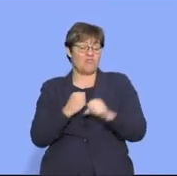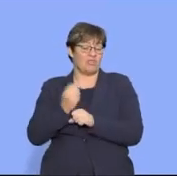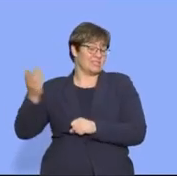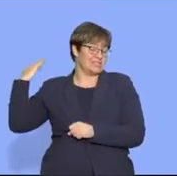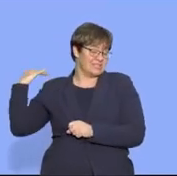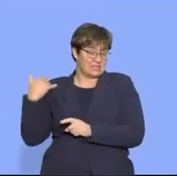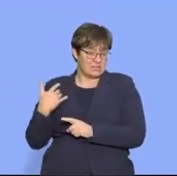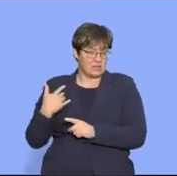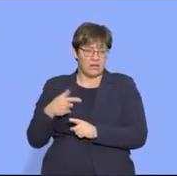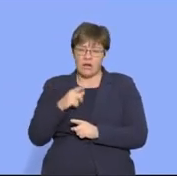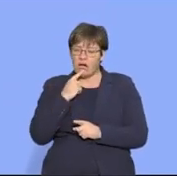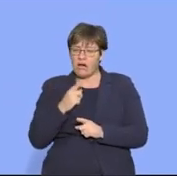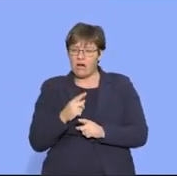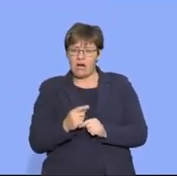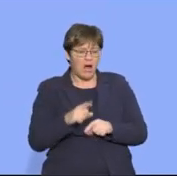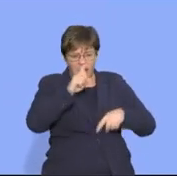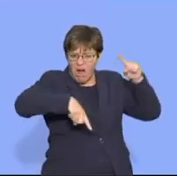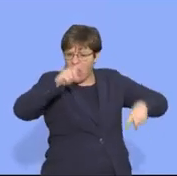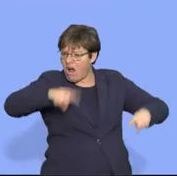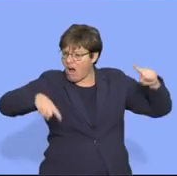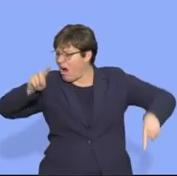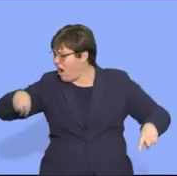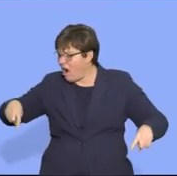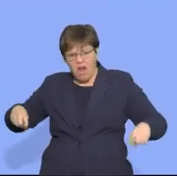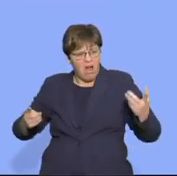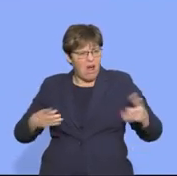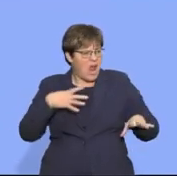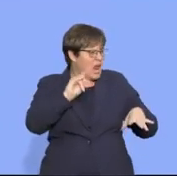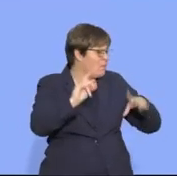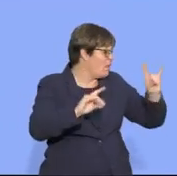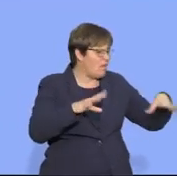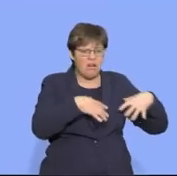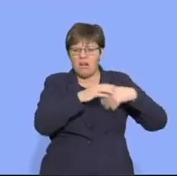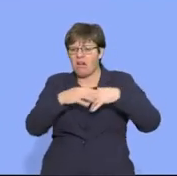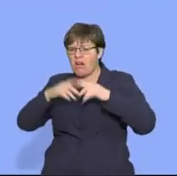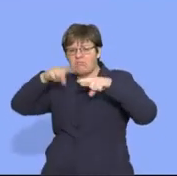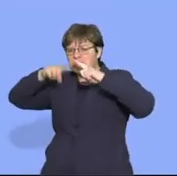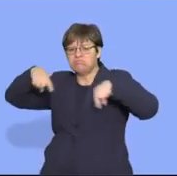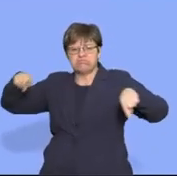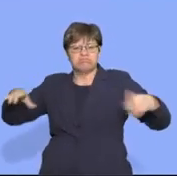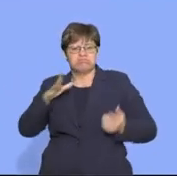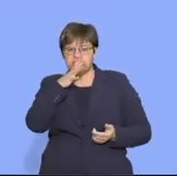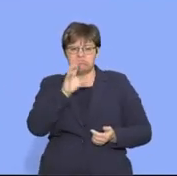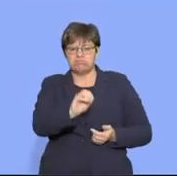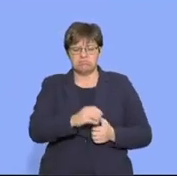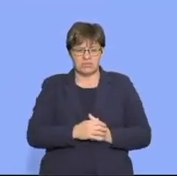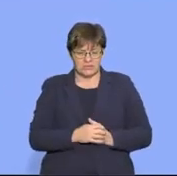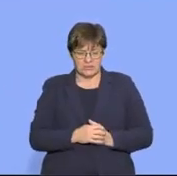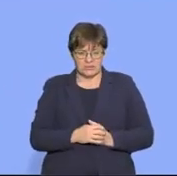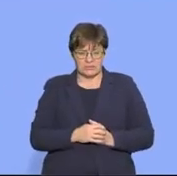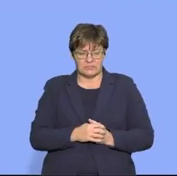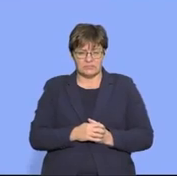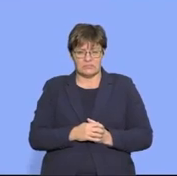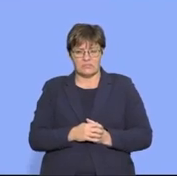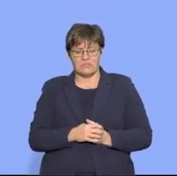over 10 million years or so, there were huge varieties of different animals, diverse